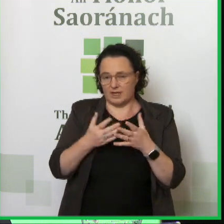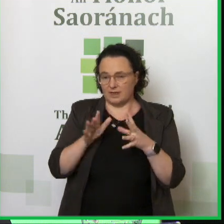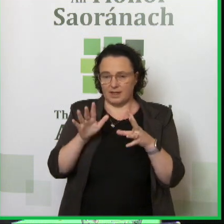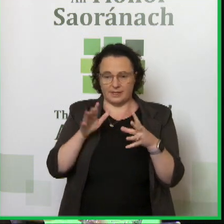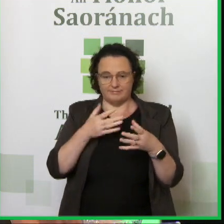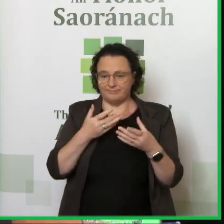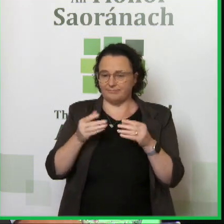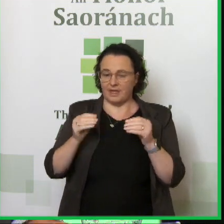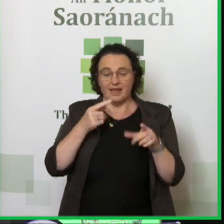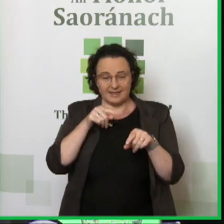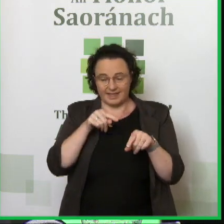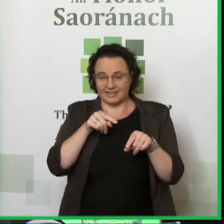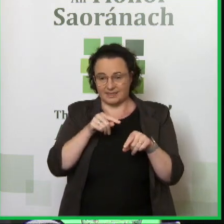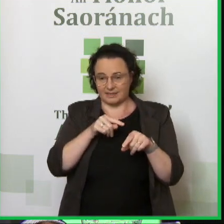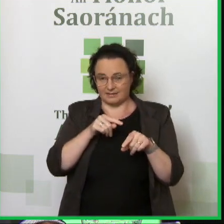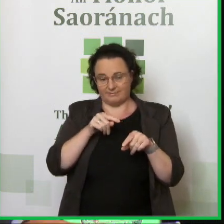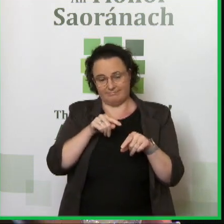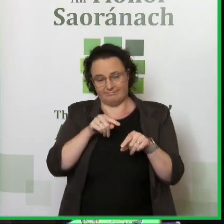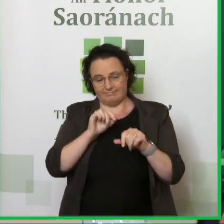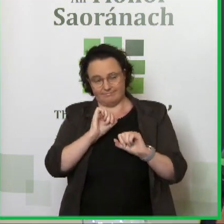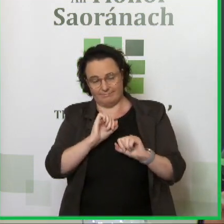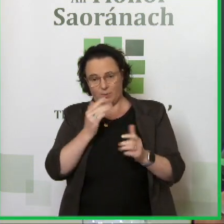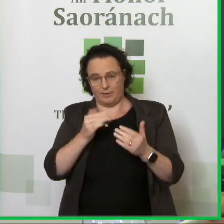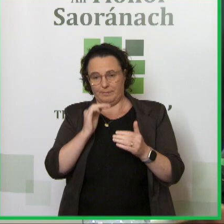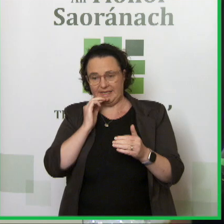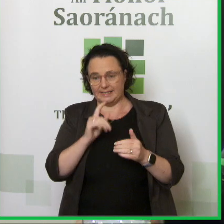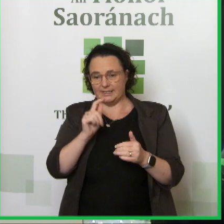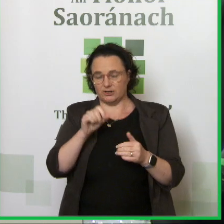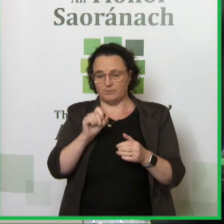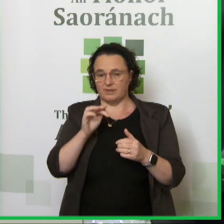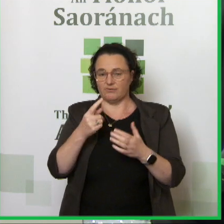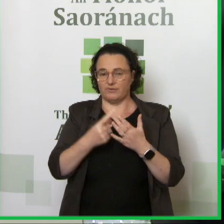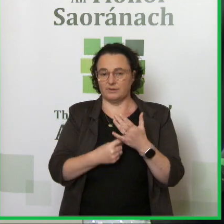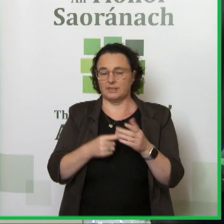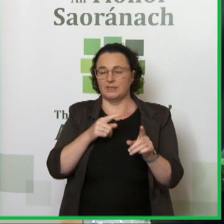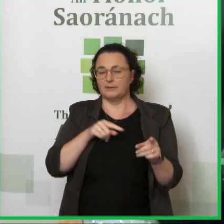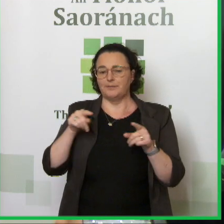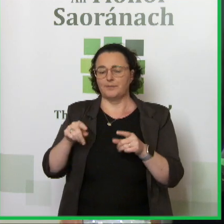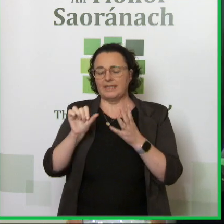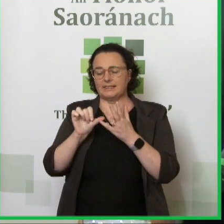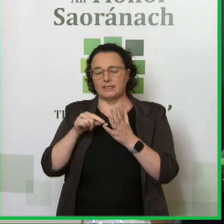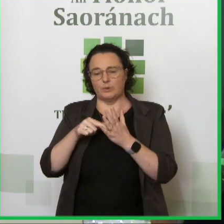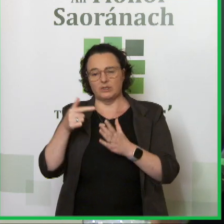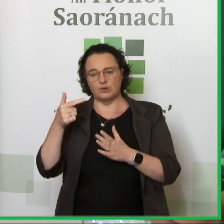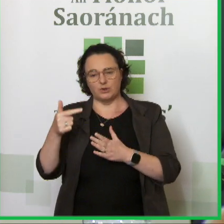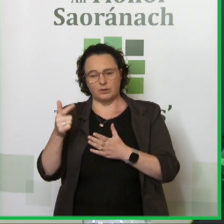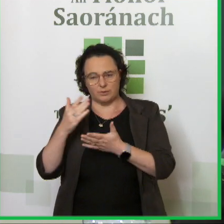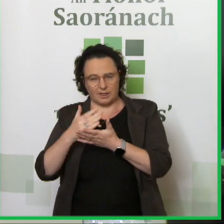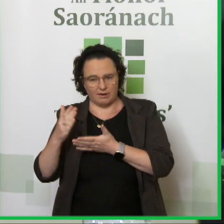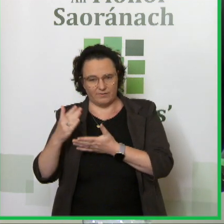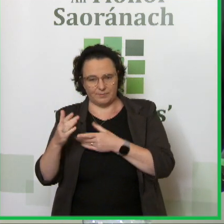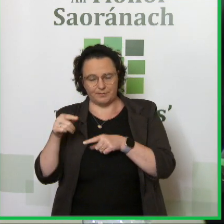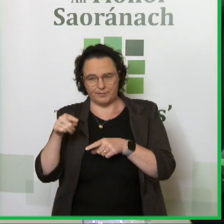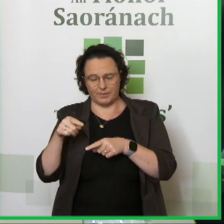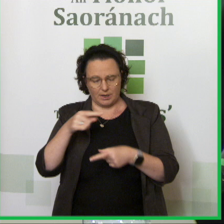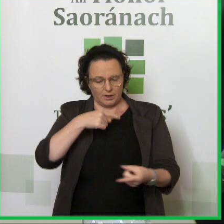Yeah, and if I could just give some context about the reason for this recommendation 6.2, it's because we felt,